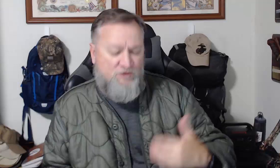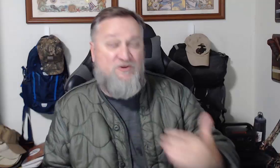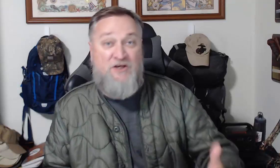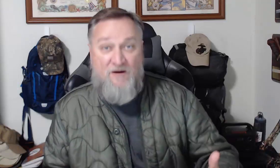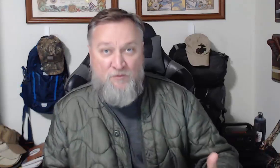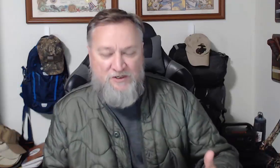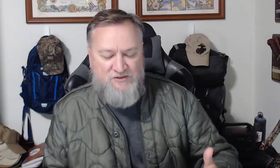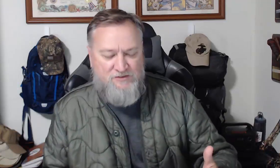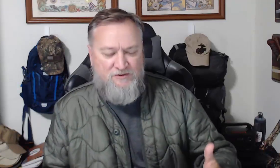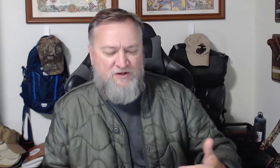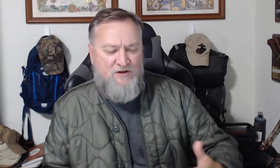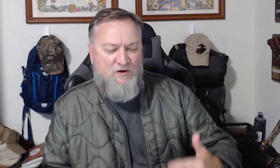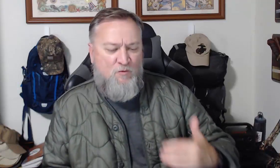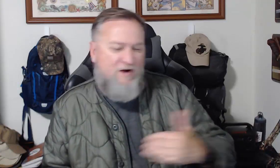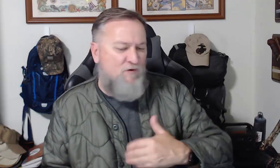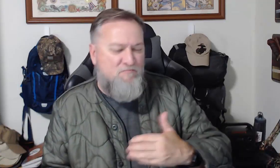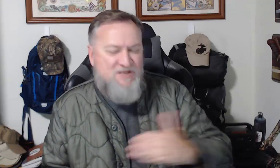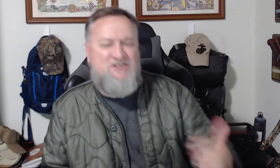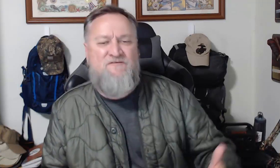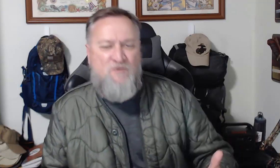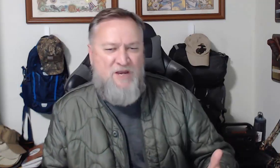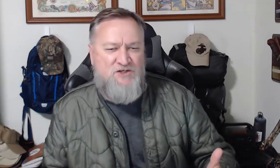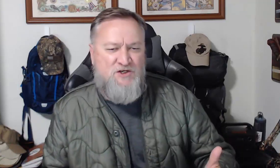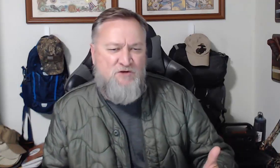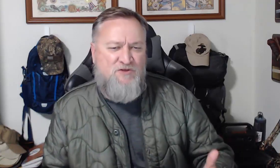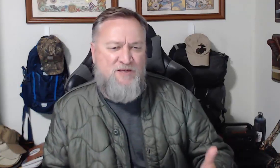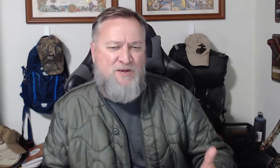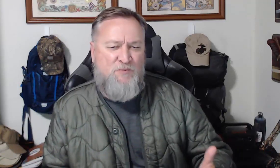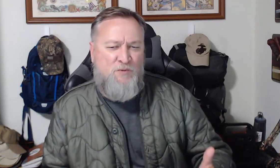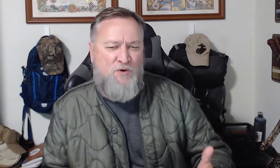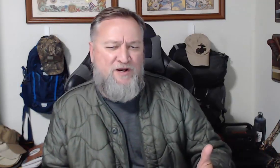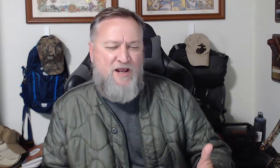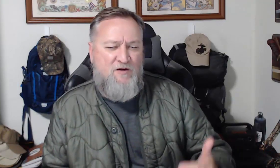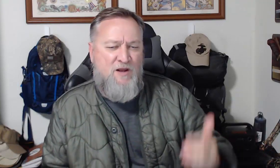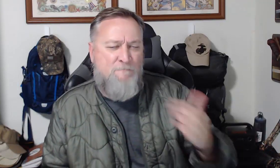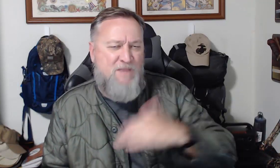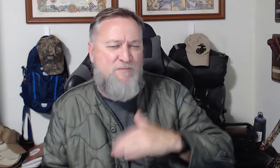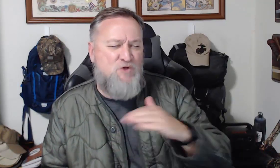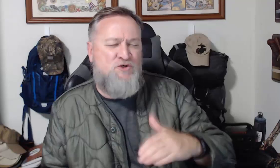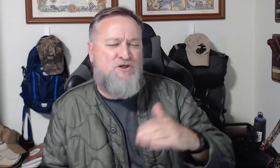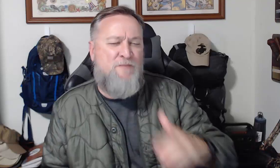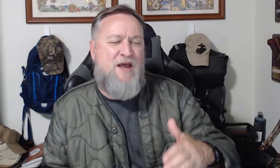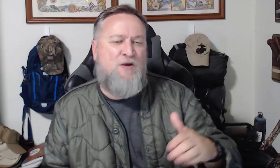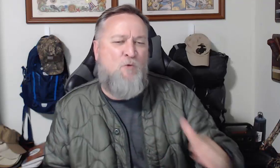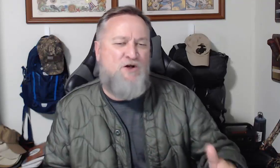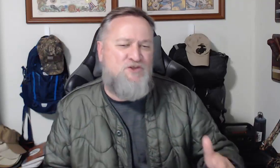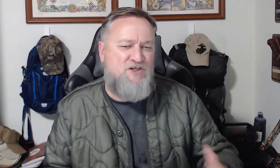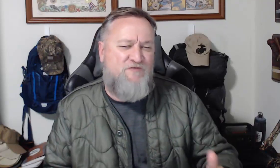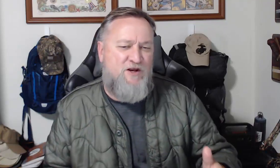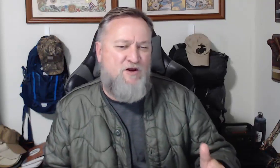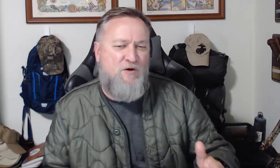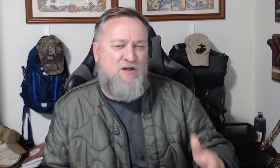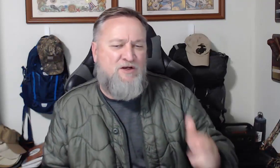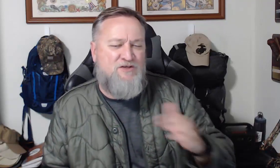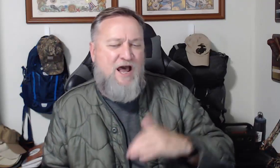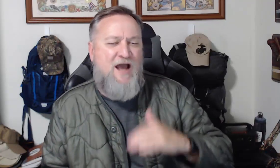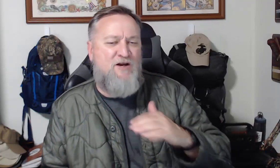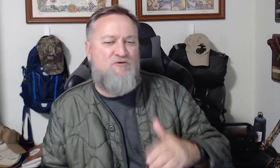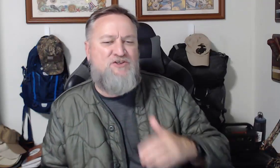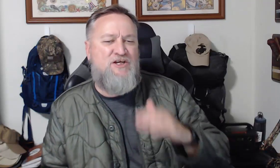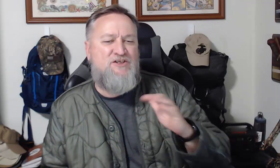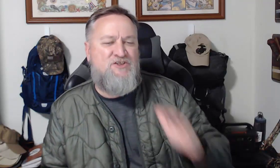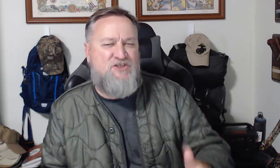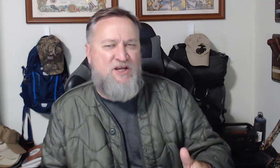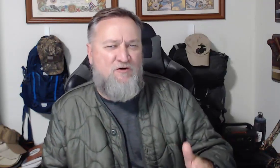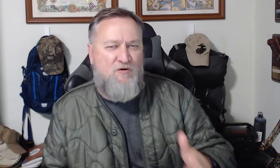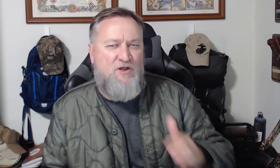to the government, whatever misinformation you think people are putting out, maybe you should come back and watch this video, because I don't see